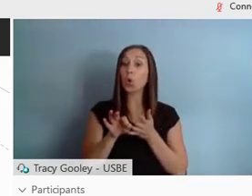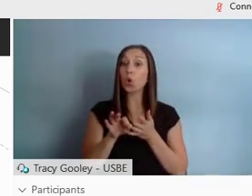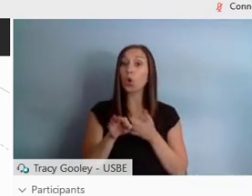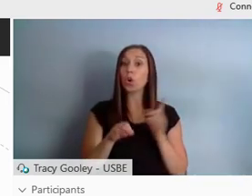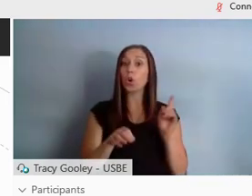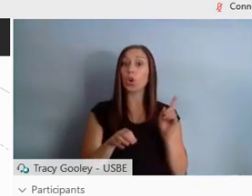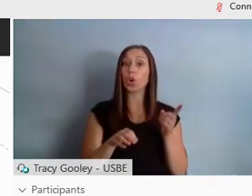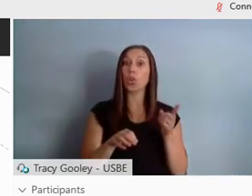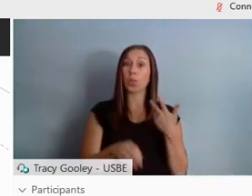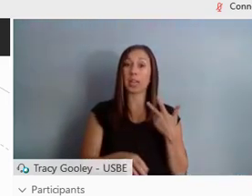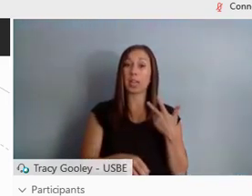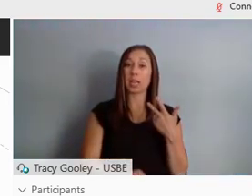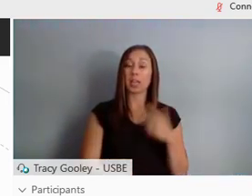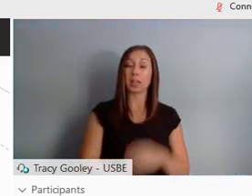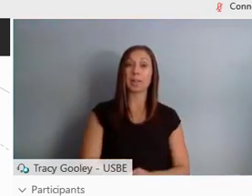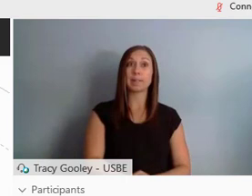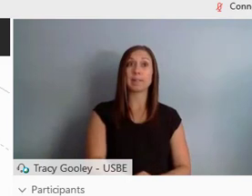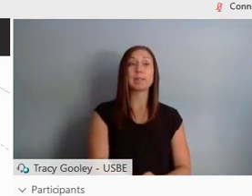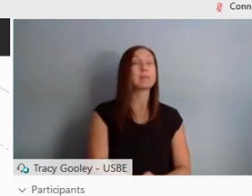3 questions?